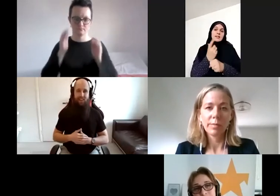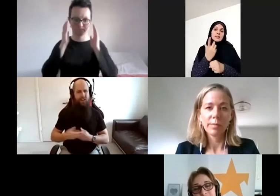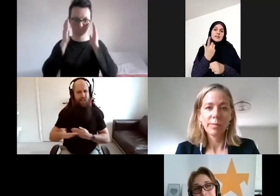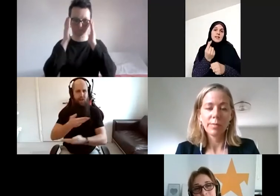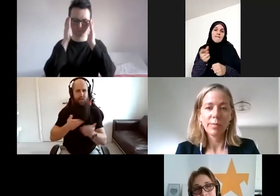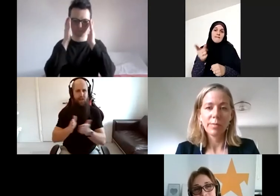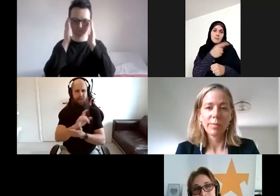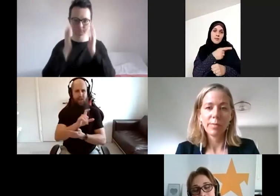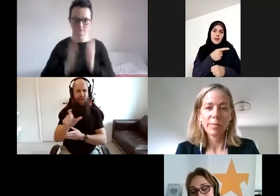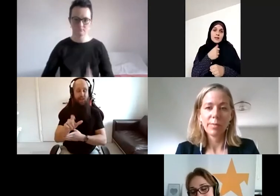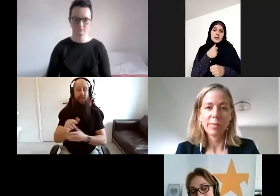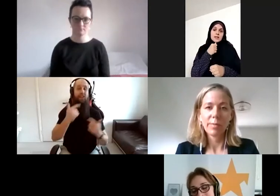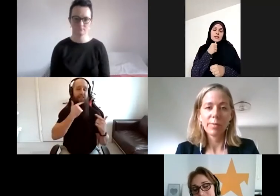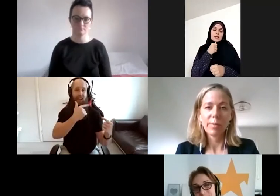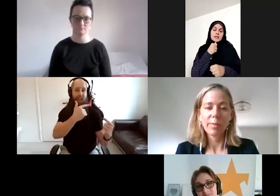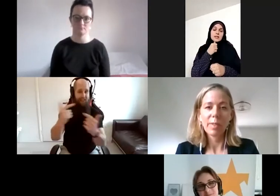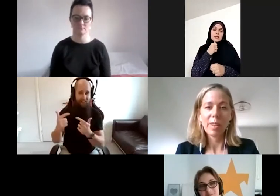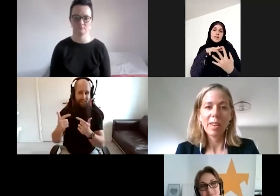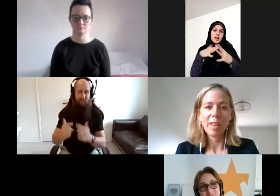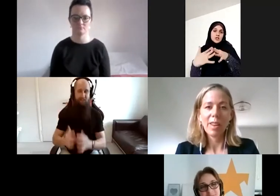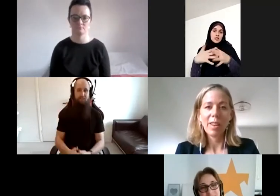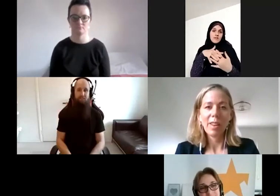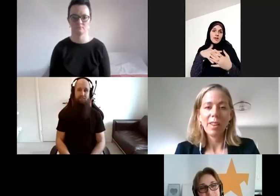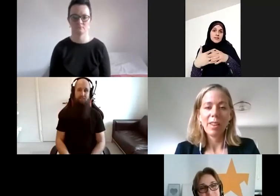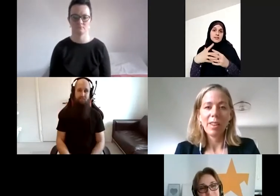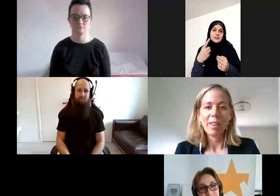you. So thank you.